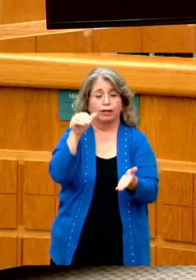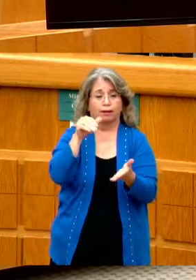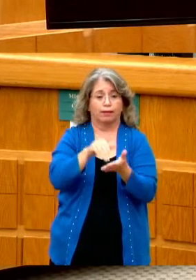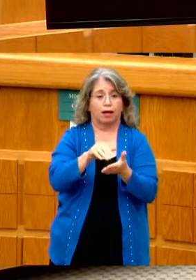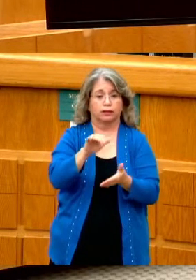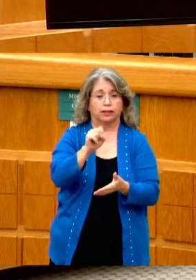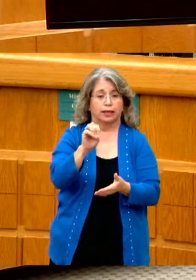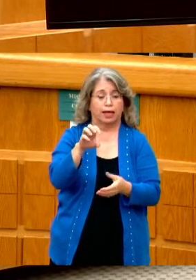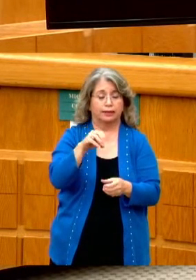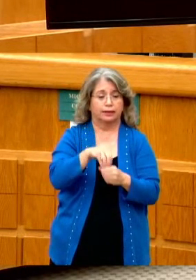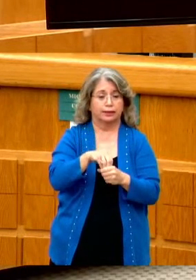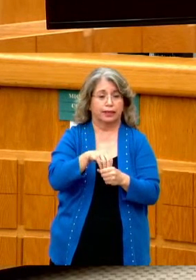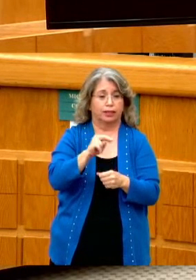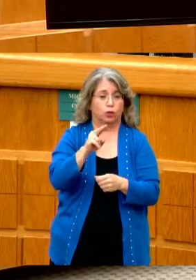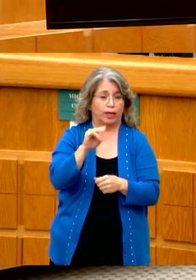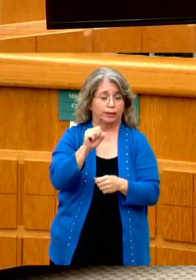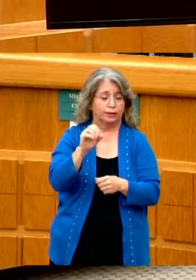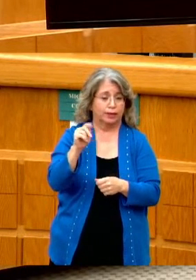Nueces County,